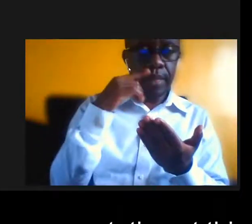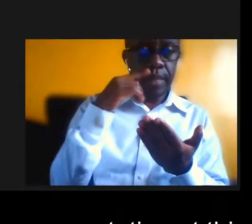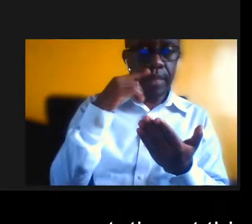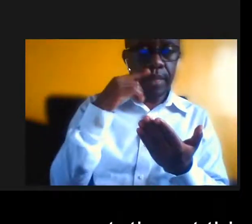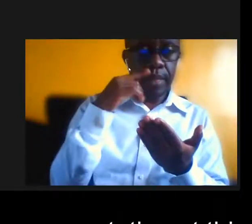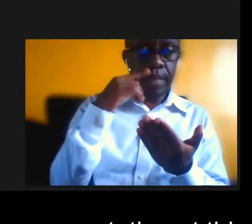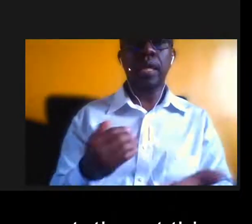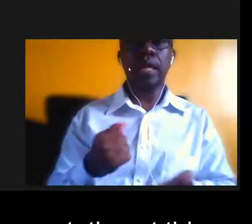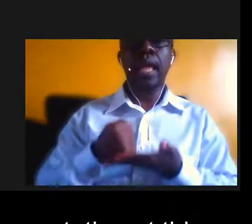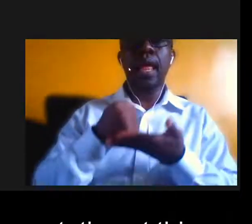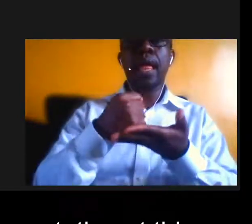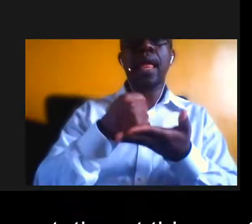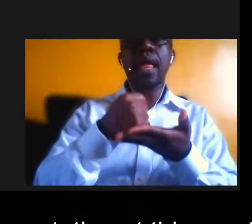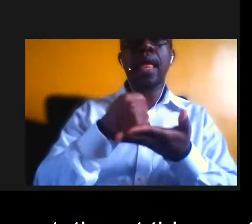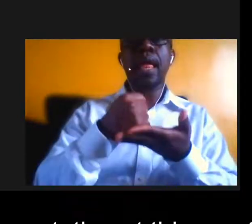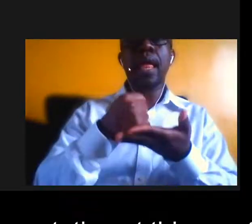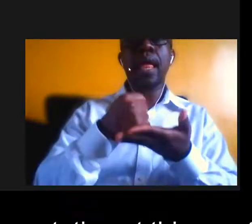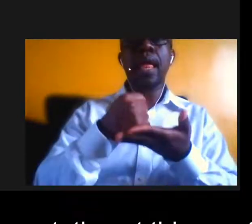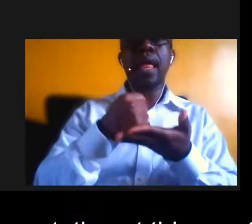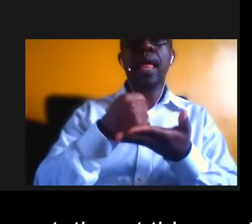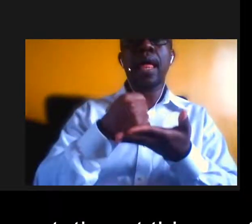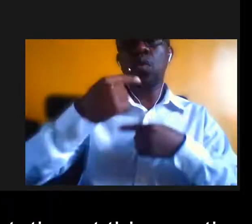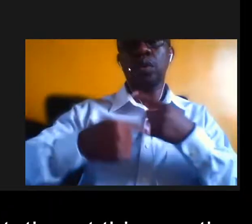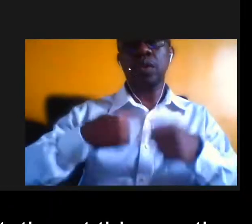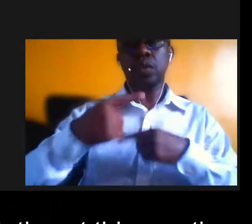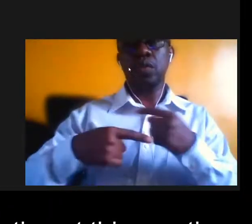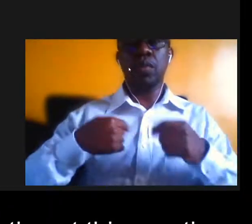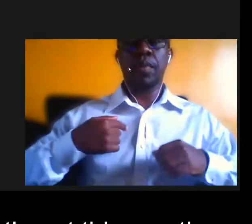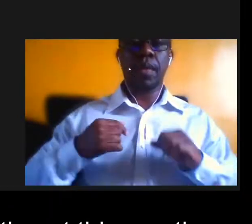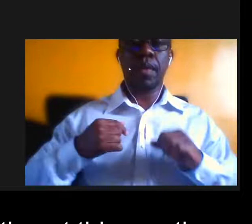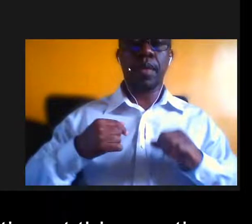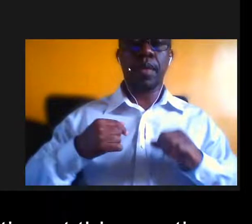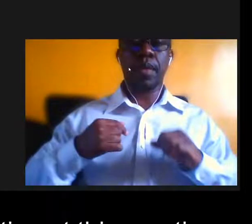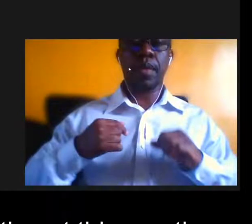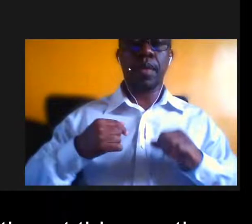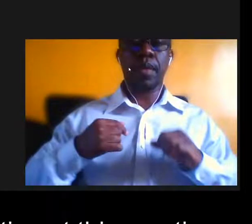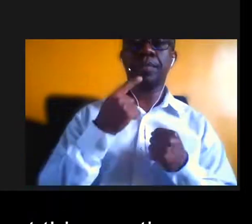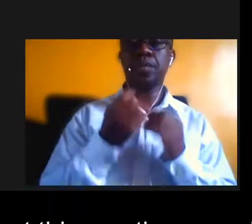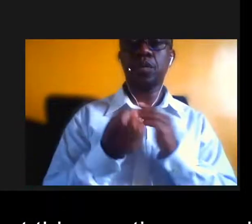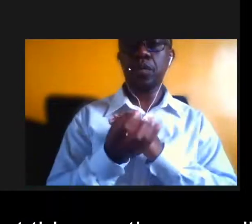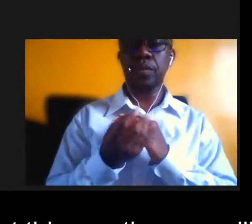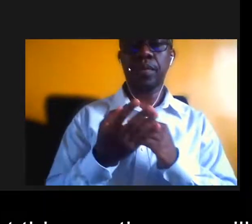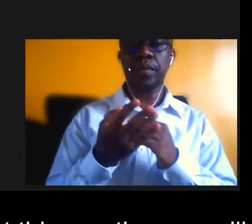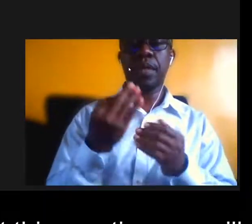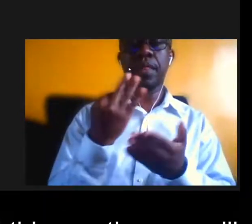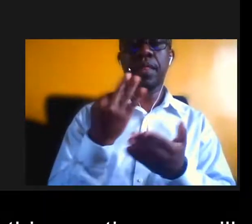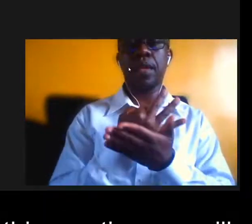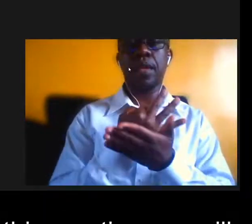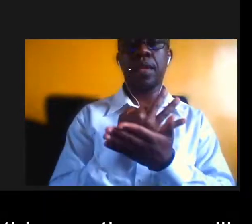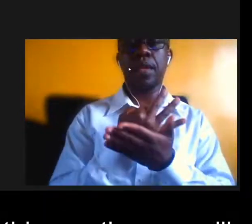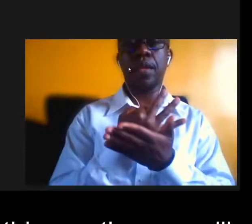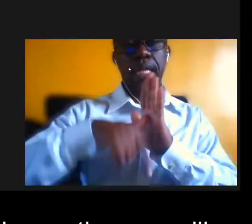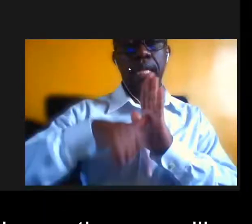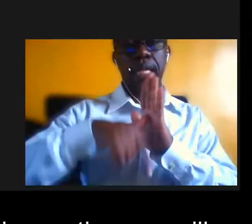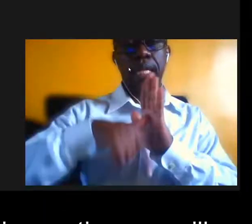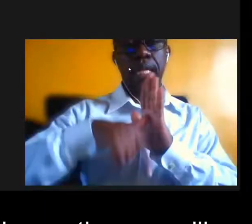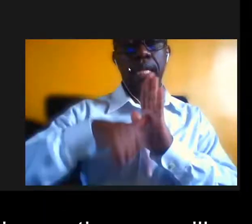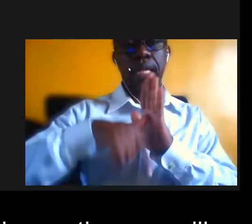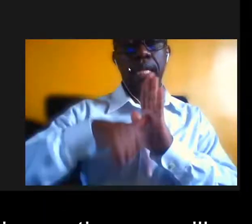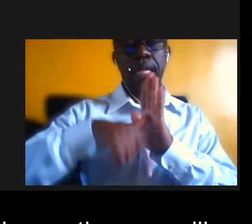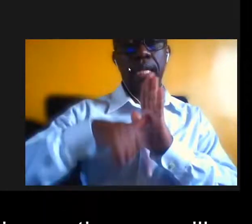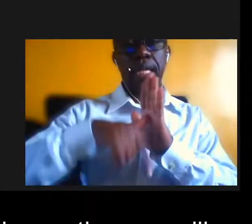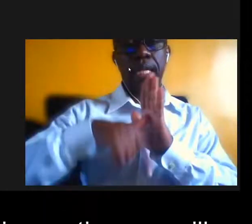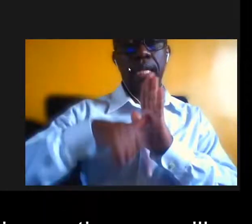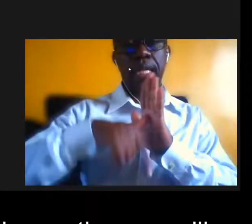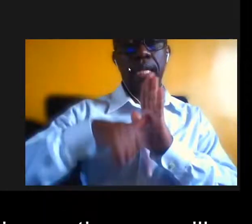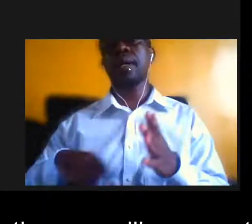And happy enough, 3 weeks after the child helpline was open, and what we receiving news, we do